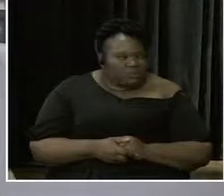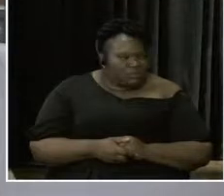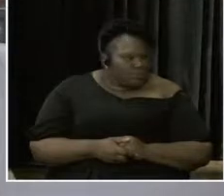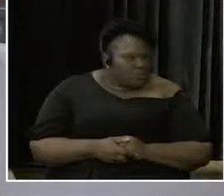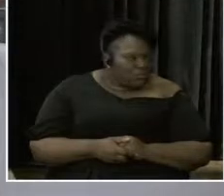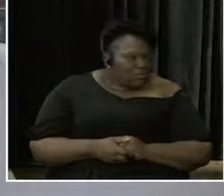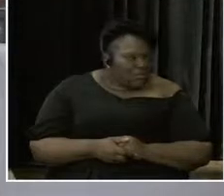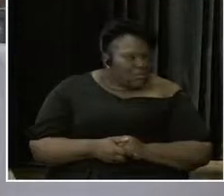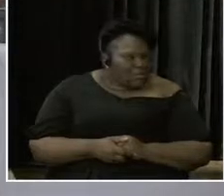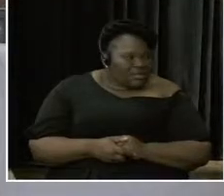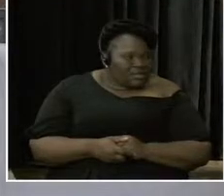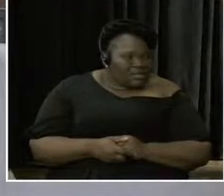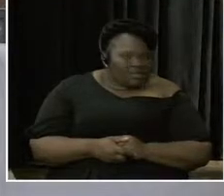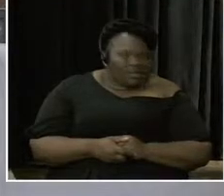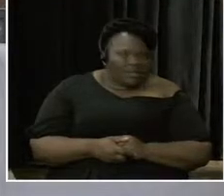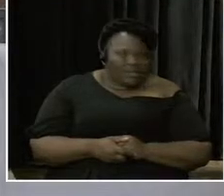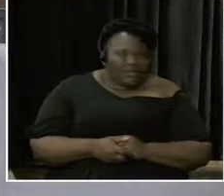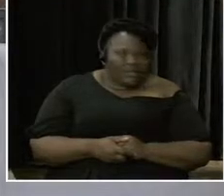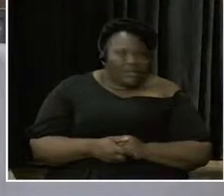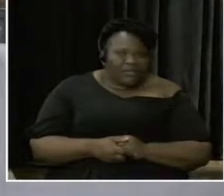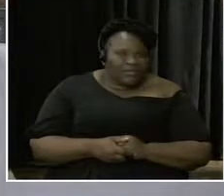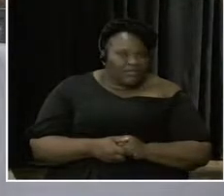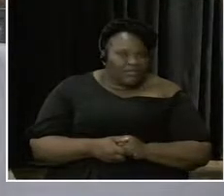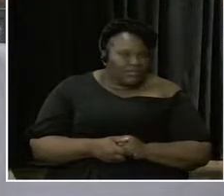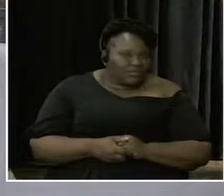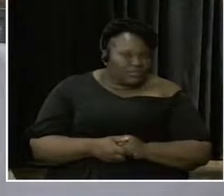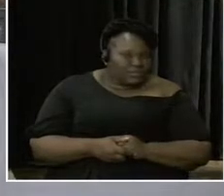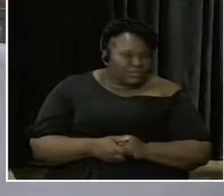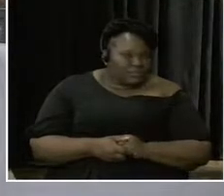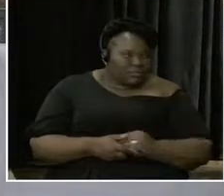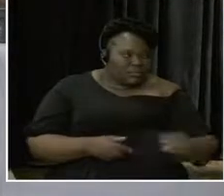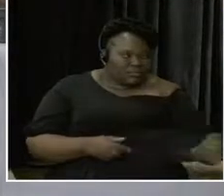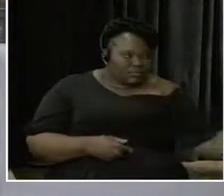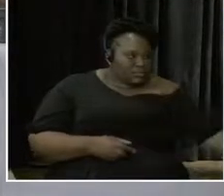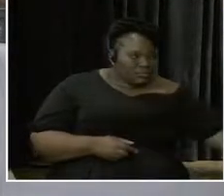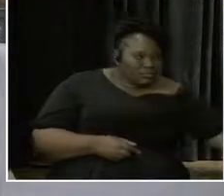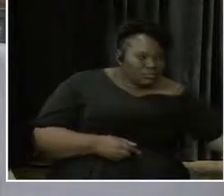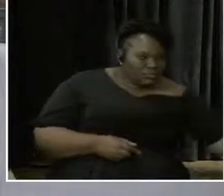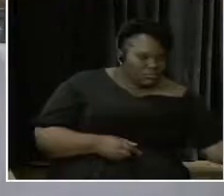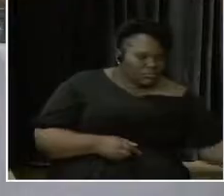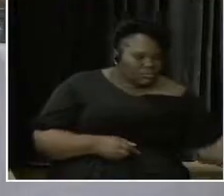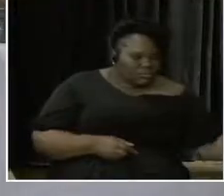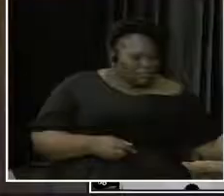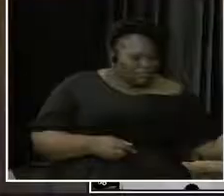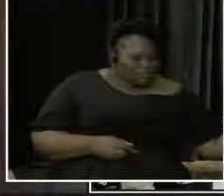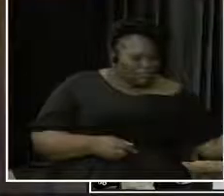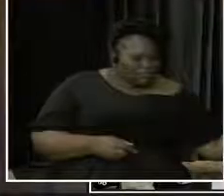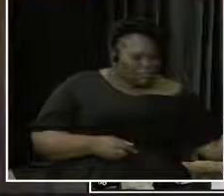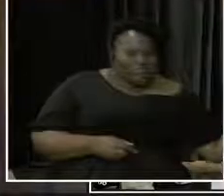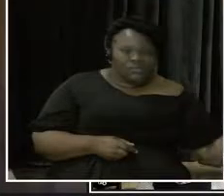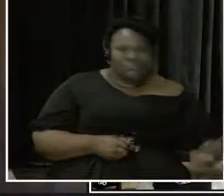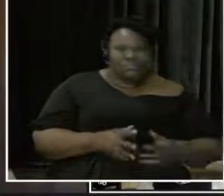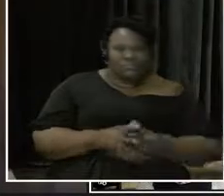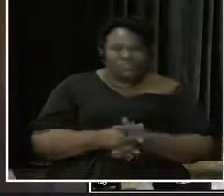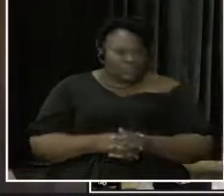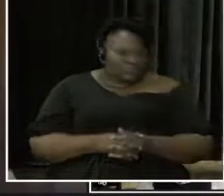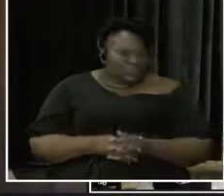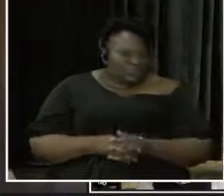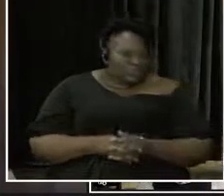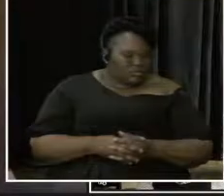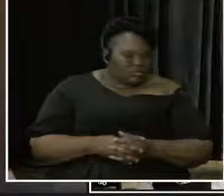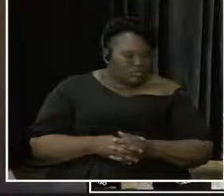Councillor Ben, please unmute Councillor Ben, and then Councillor Ben, you can unmute yourself.